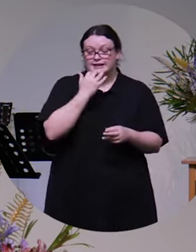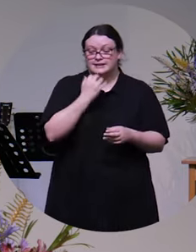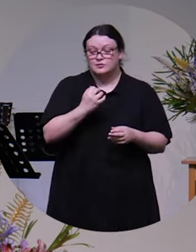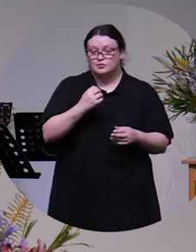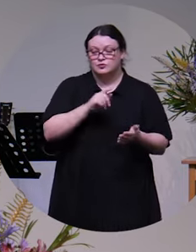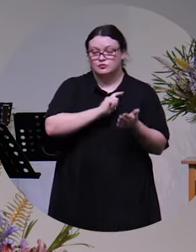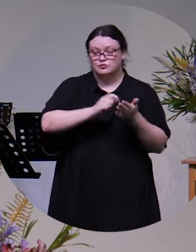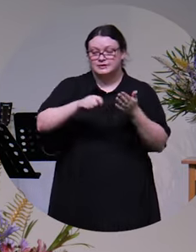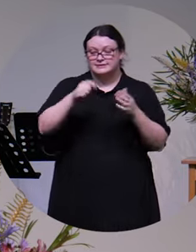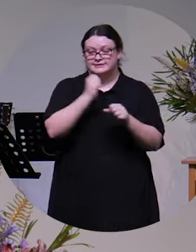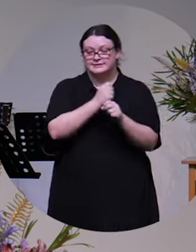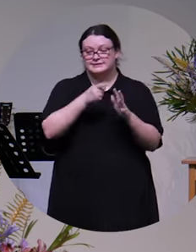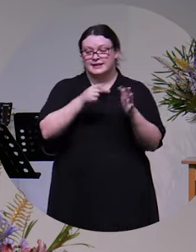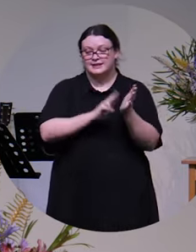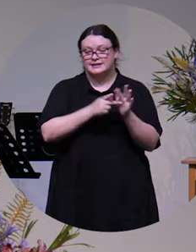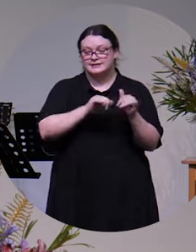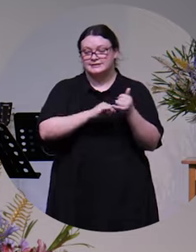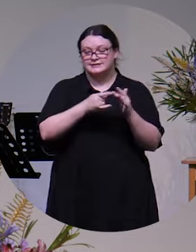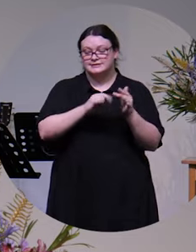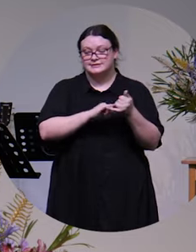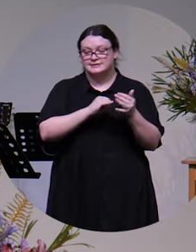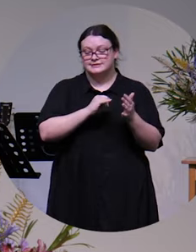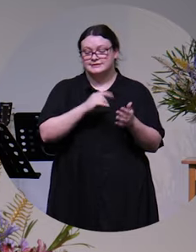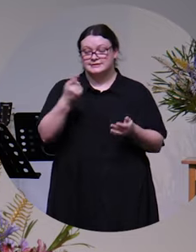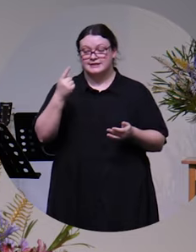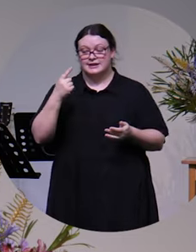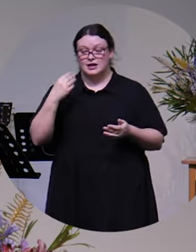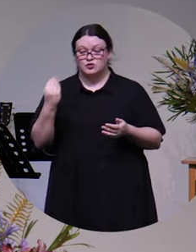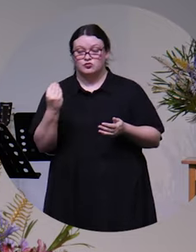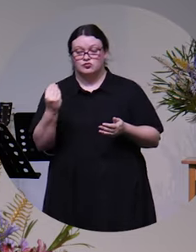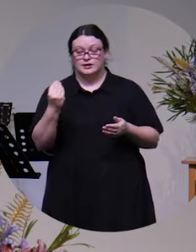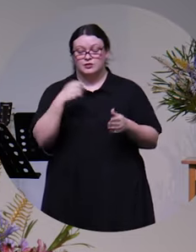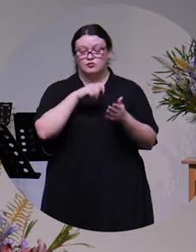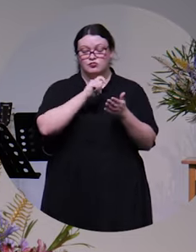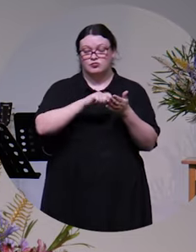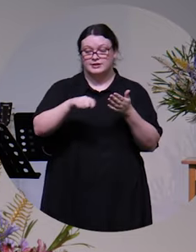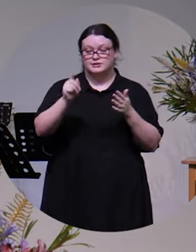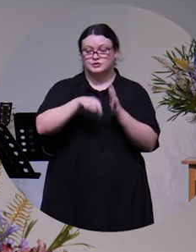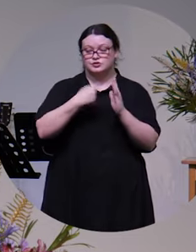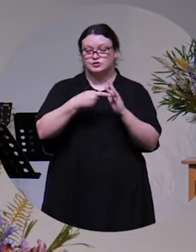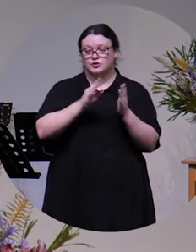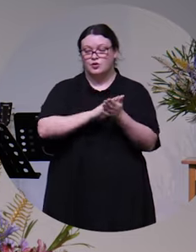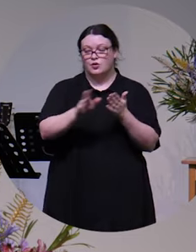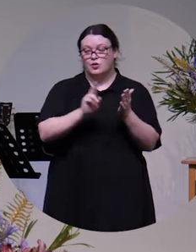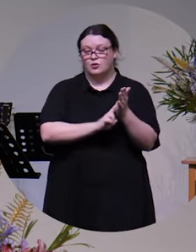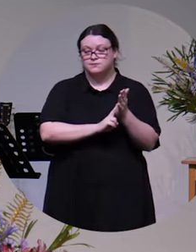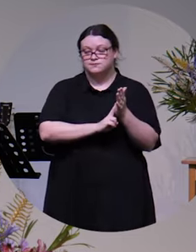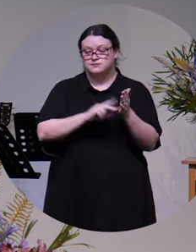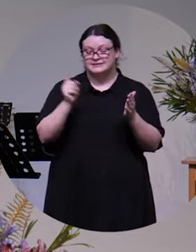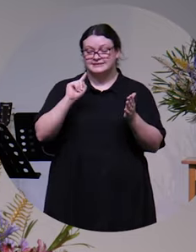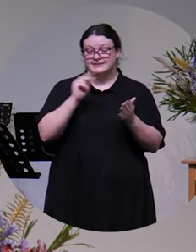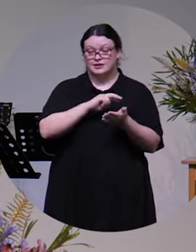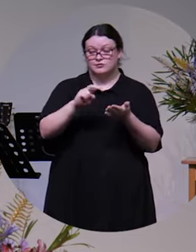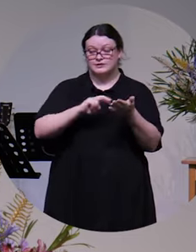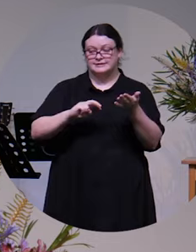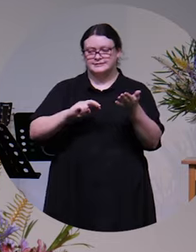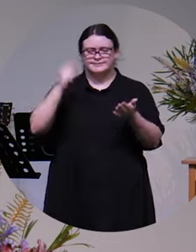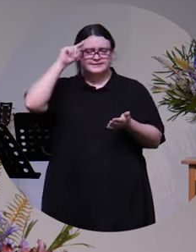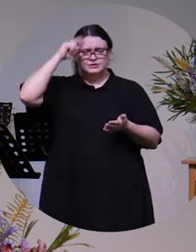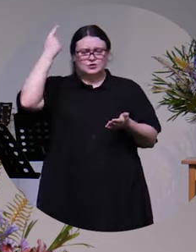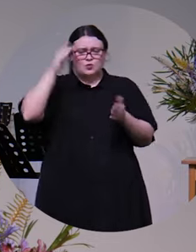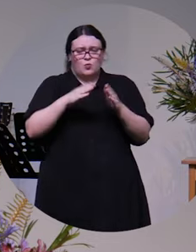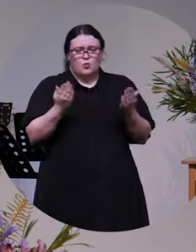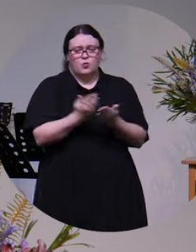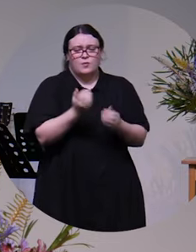light energy into chemical energy, the planet Earth moves around the sun, or that our sun is one of at least 100 billion